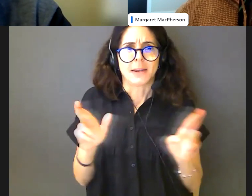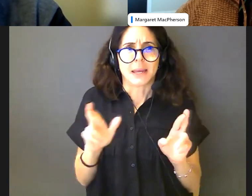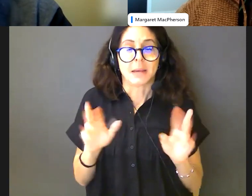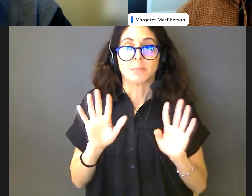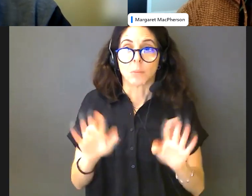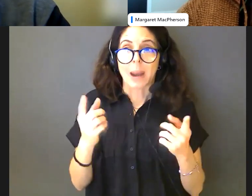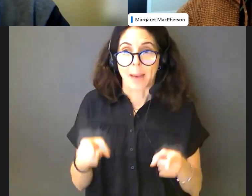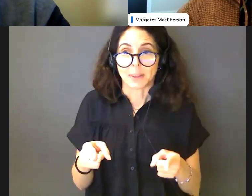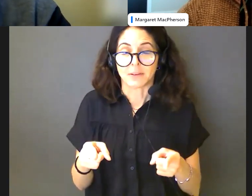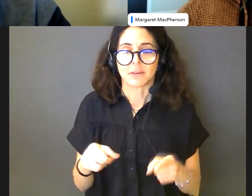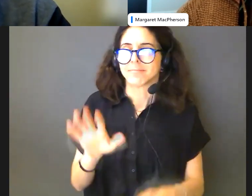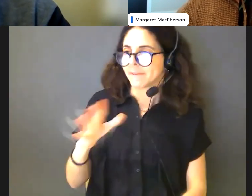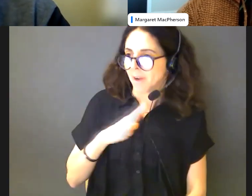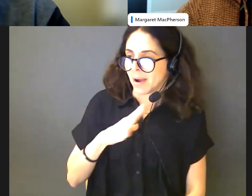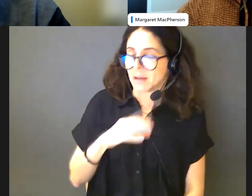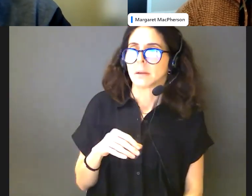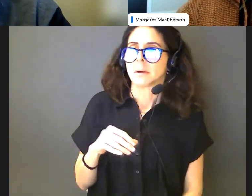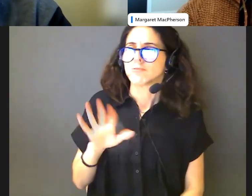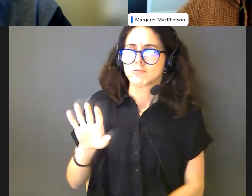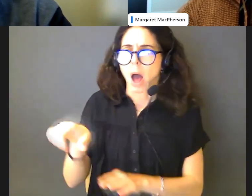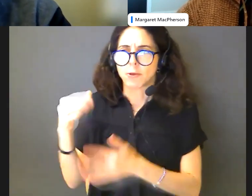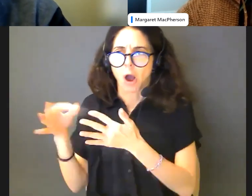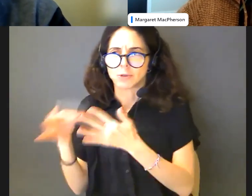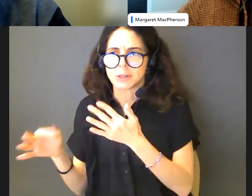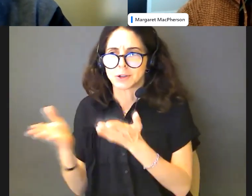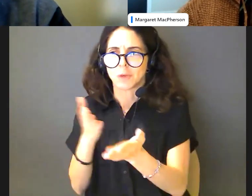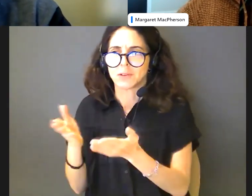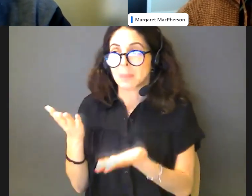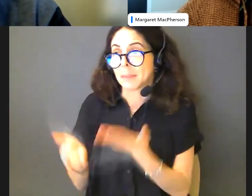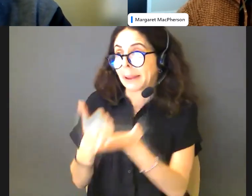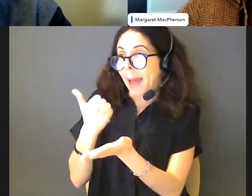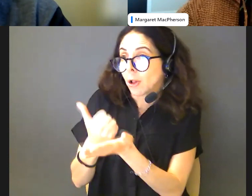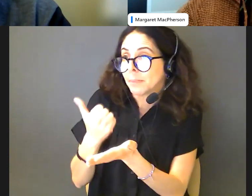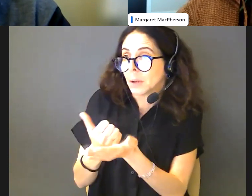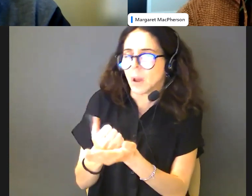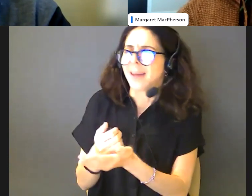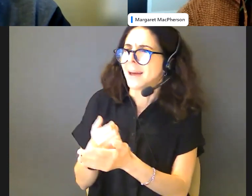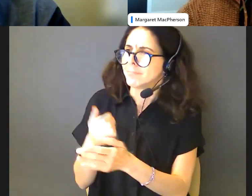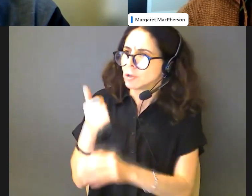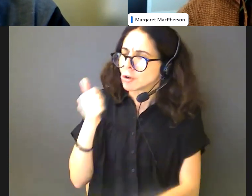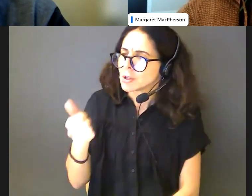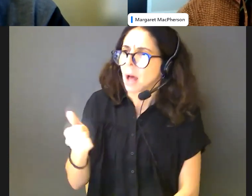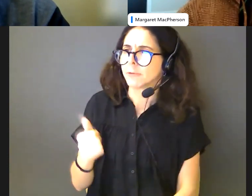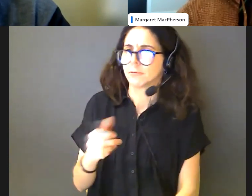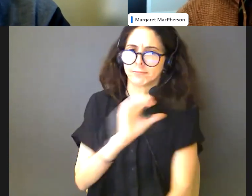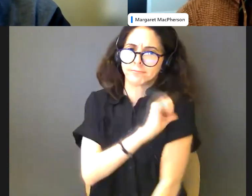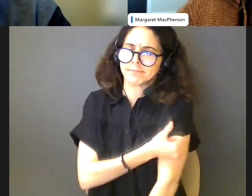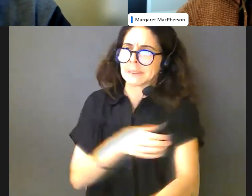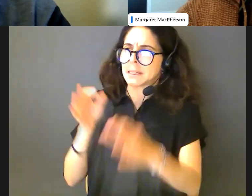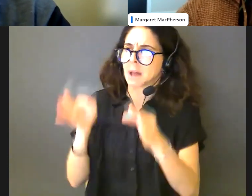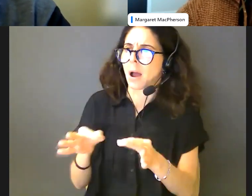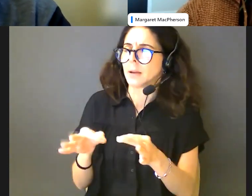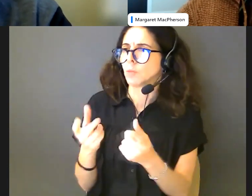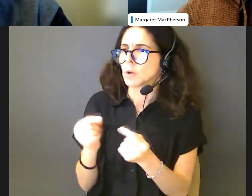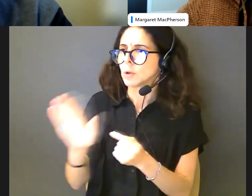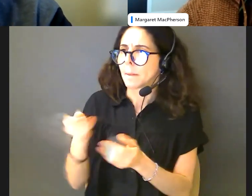volunteer would offer other services which were available to help her make her own decisions about how to handle her money and